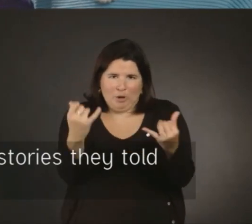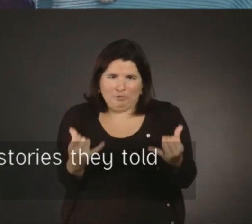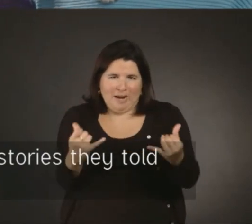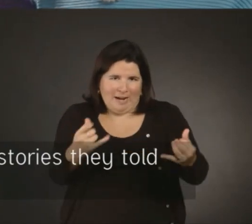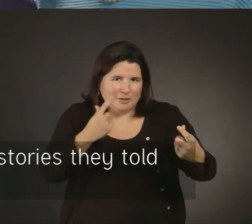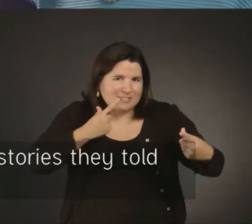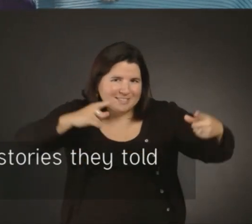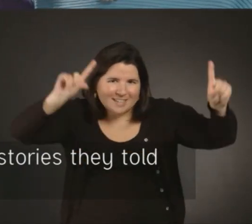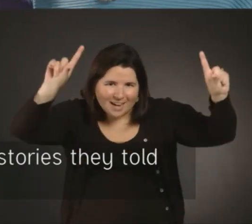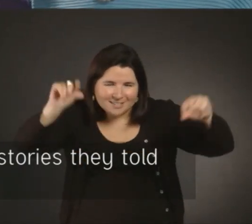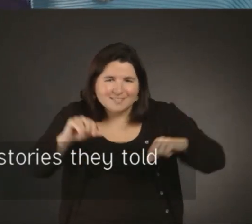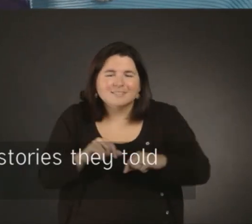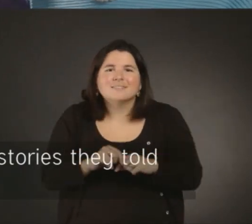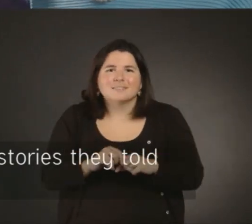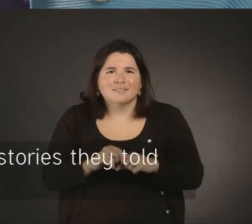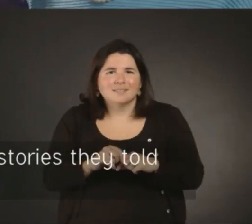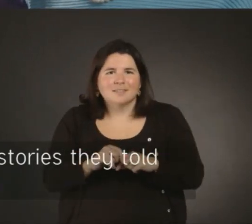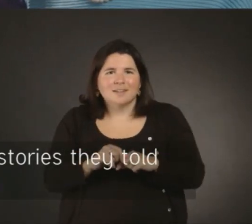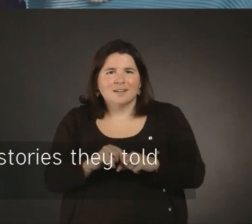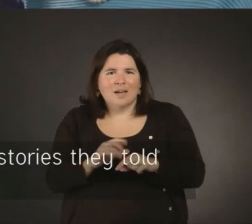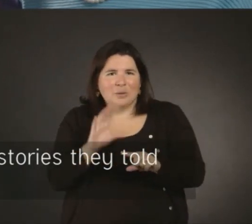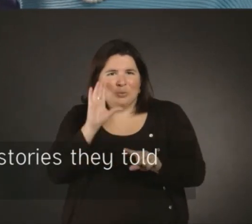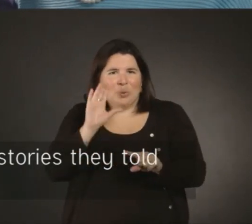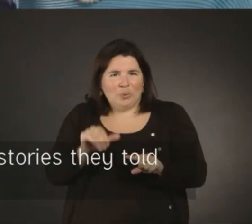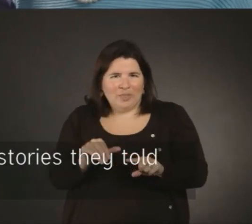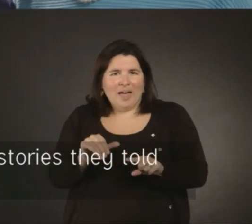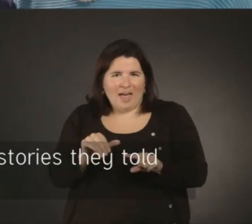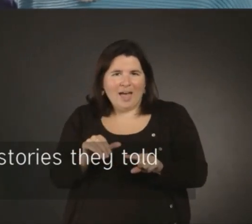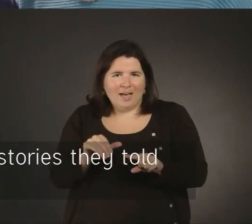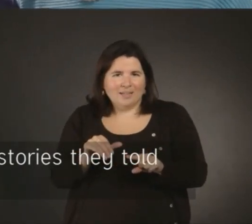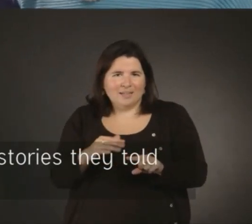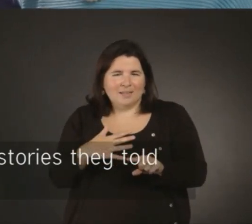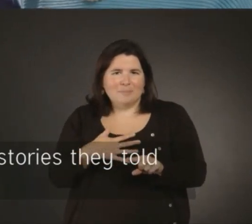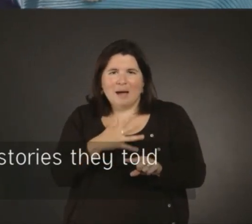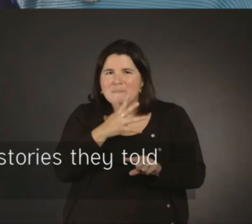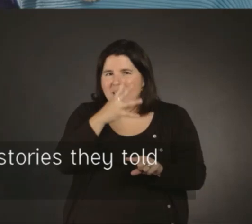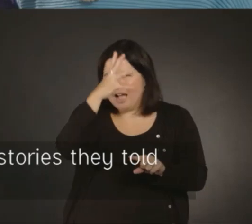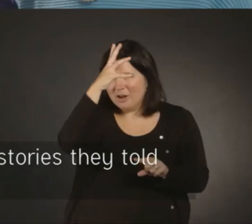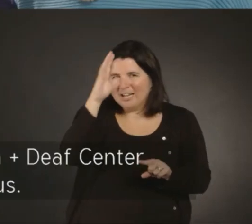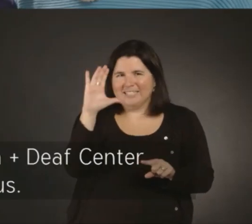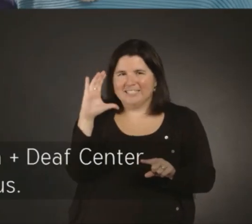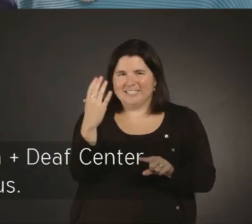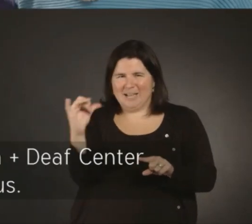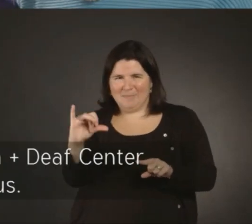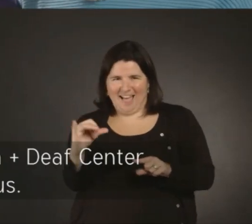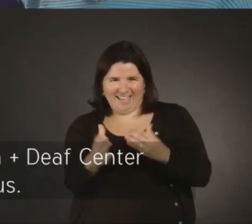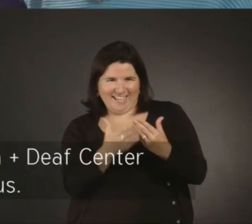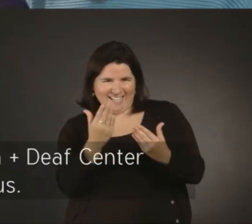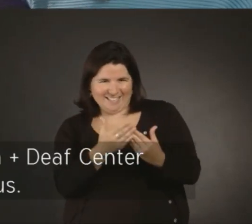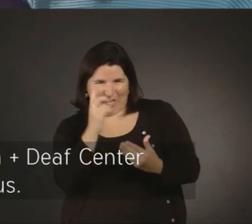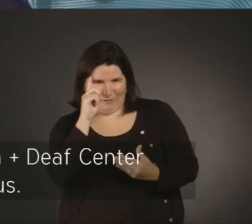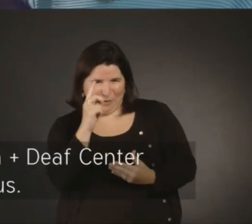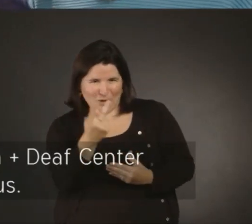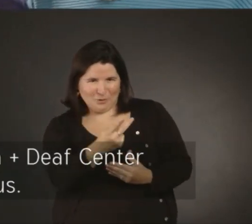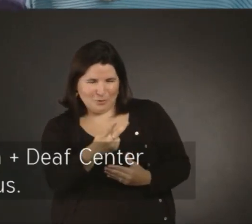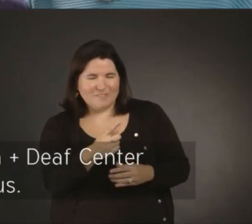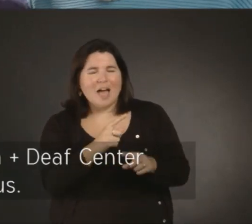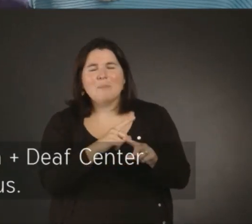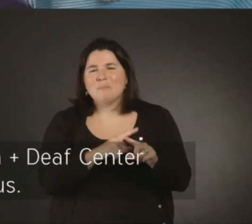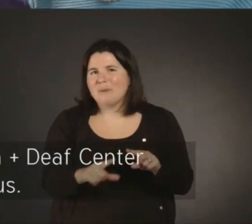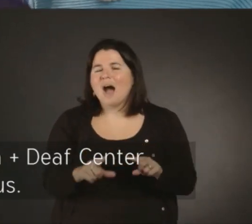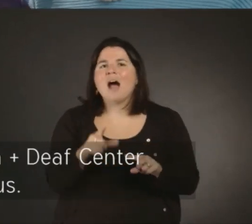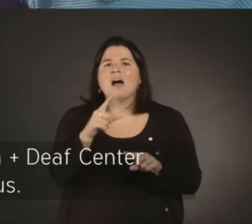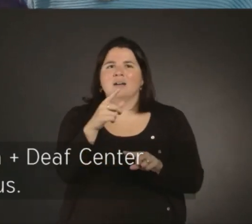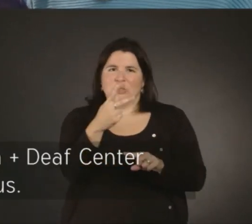you know, my parent made it look easy, but I know from stories they've told over the years how much the Kretschmer and the